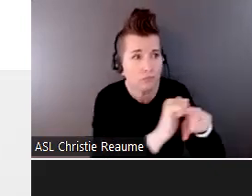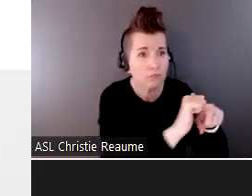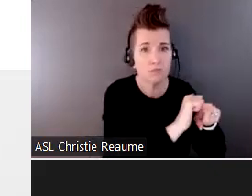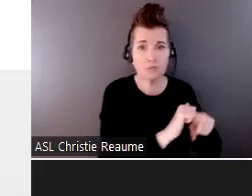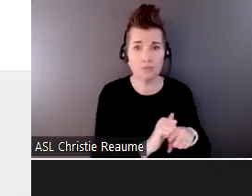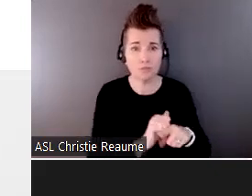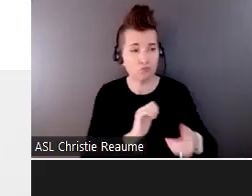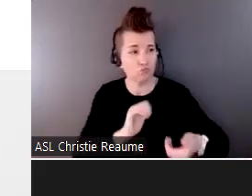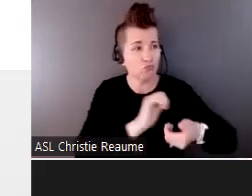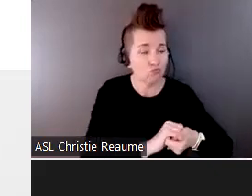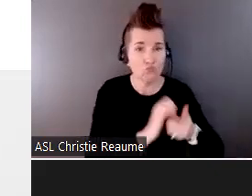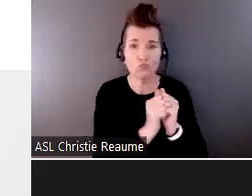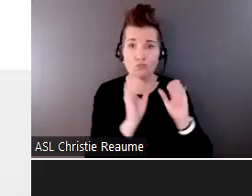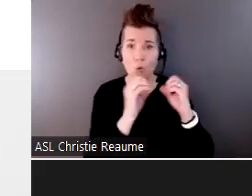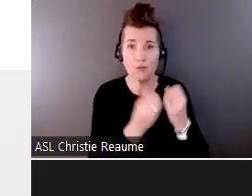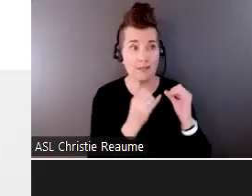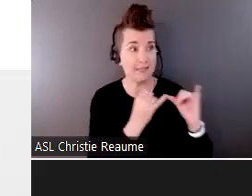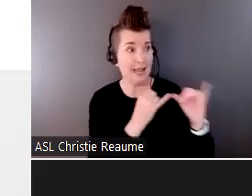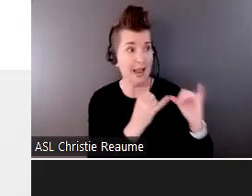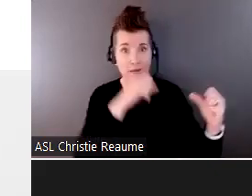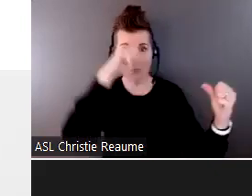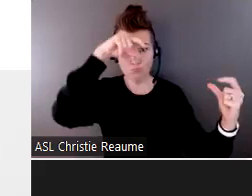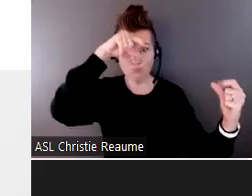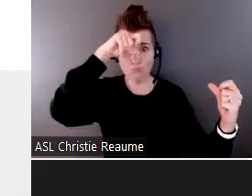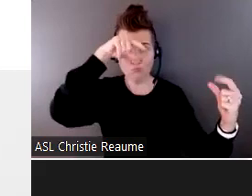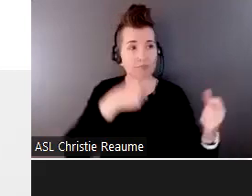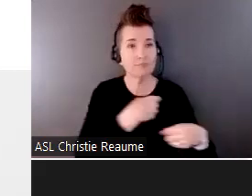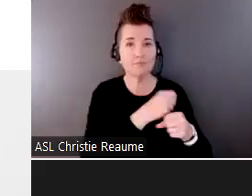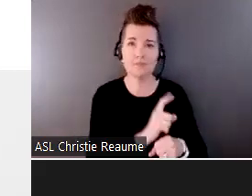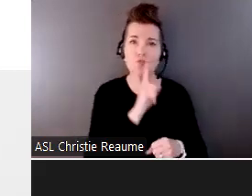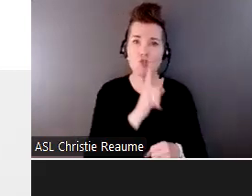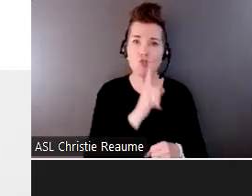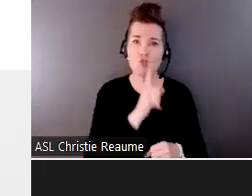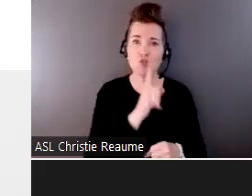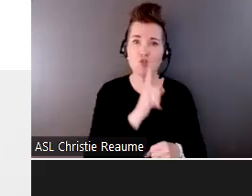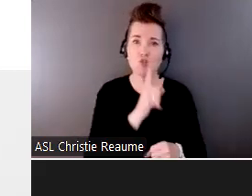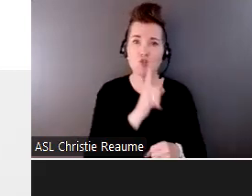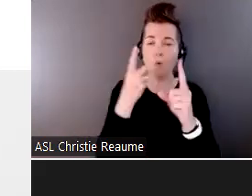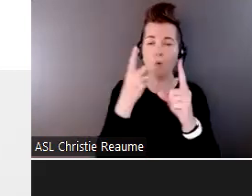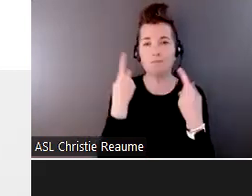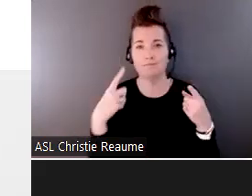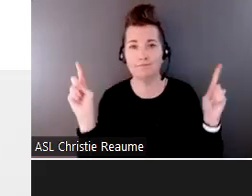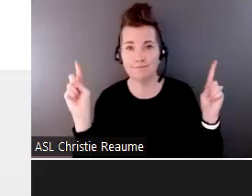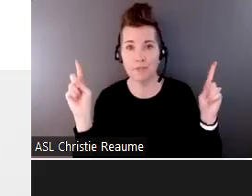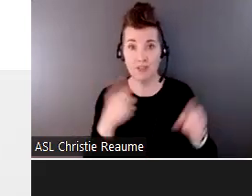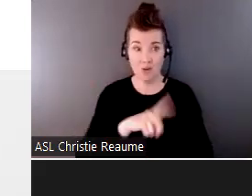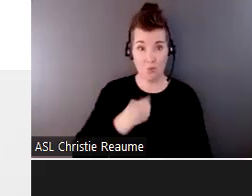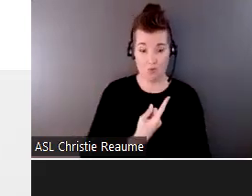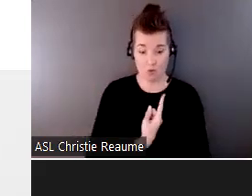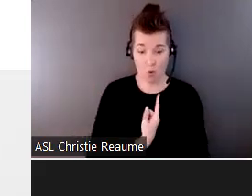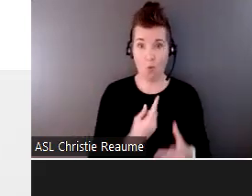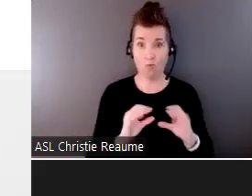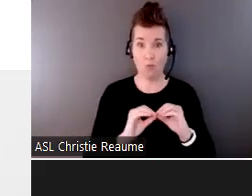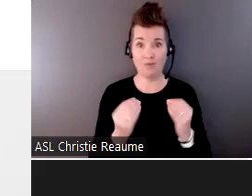organizations to ensure that we um you know achieve our mission and we can't do this alone we have to work collaboratively with our Community